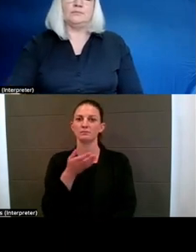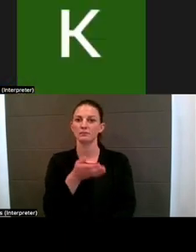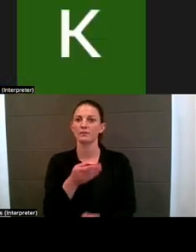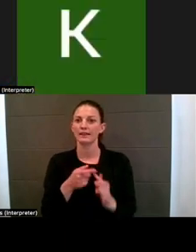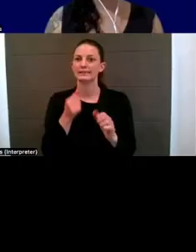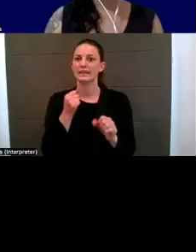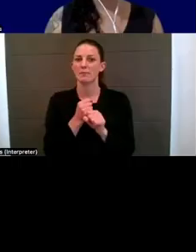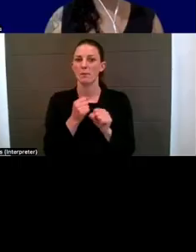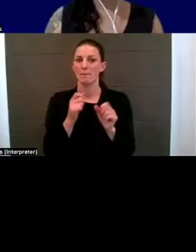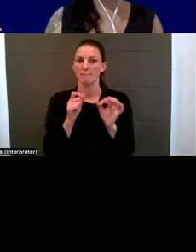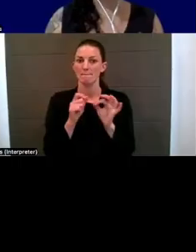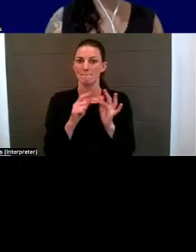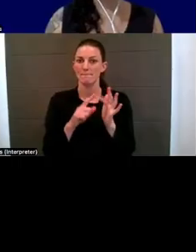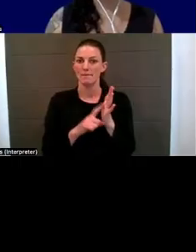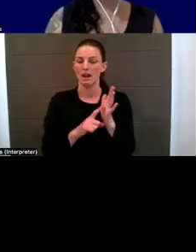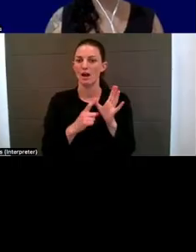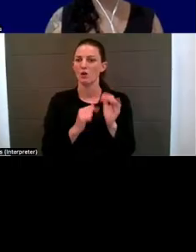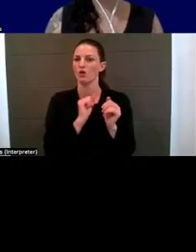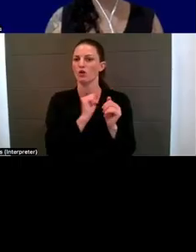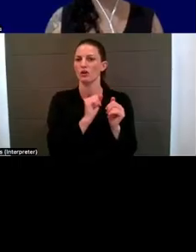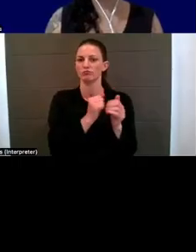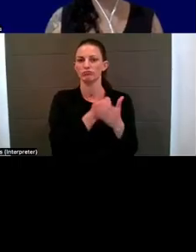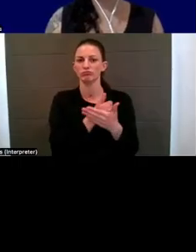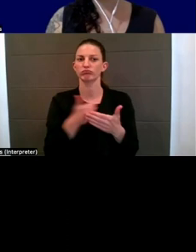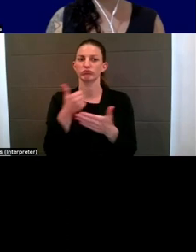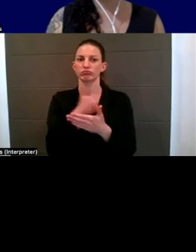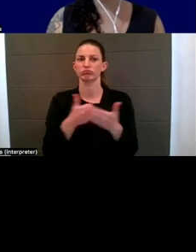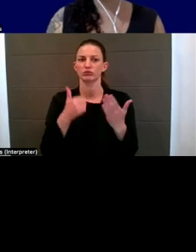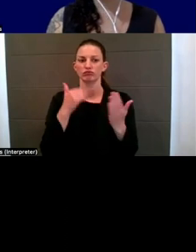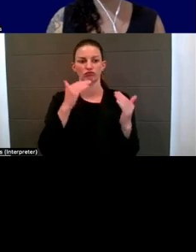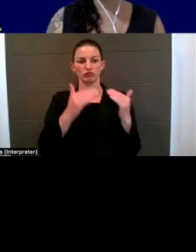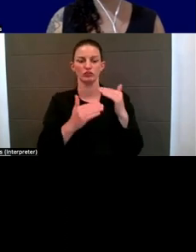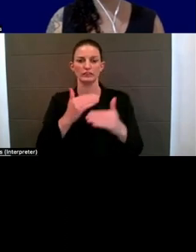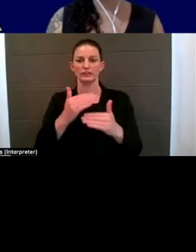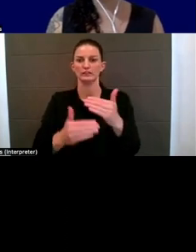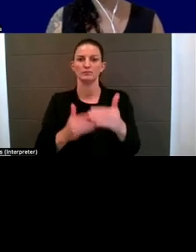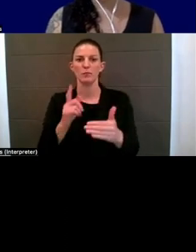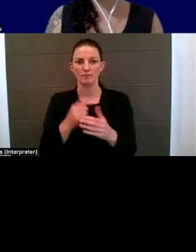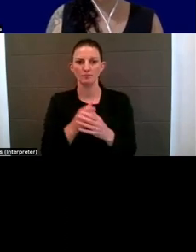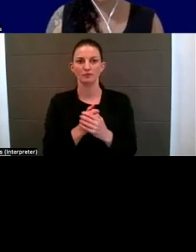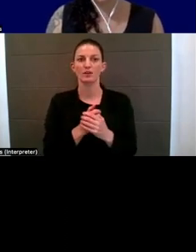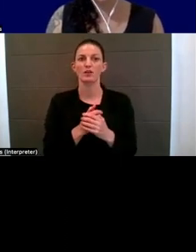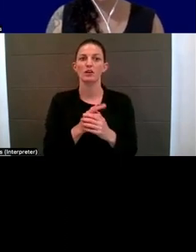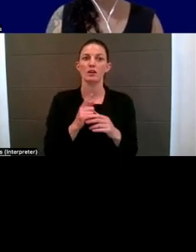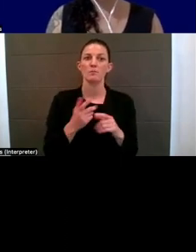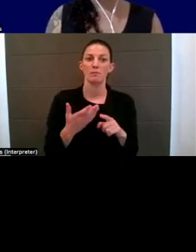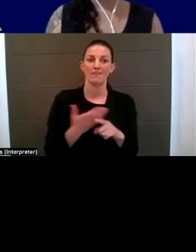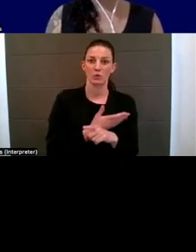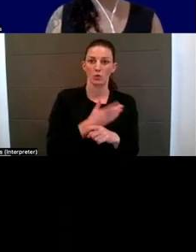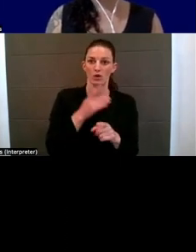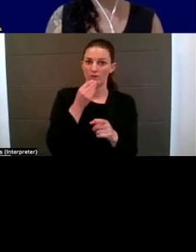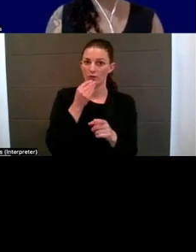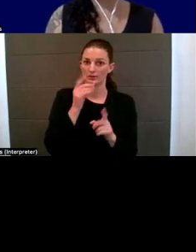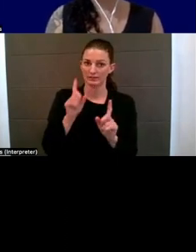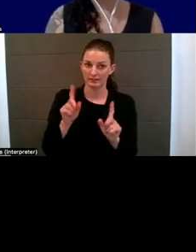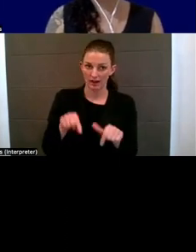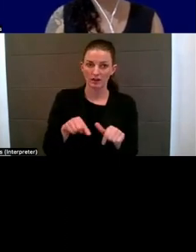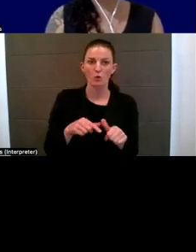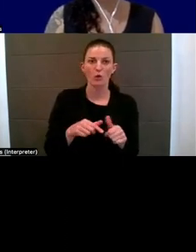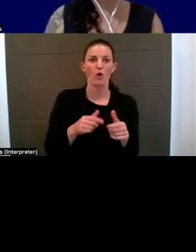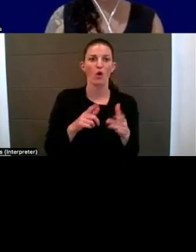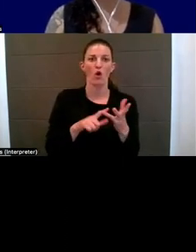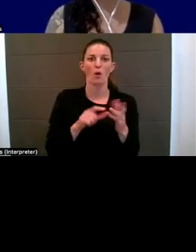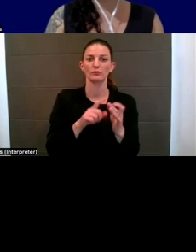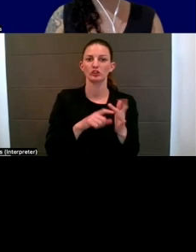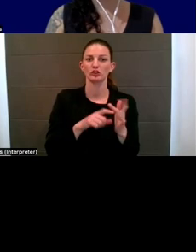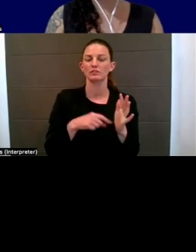mealtime routine. So before the meal, we have an object of reference, which is a cup or a spoon, which we show her and let her feel in